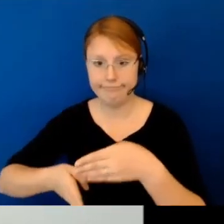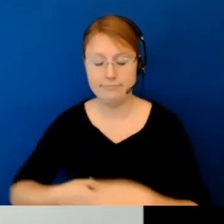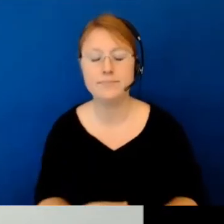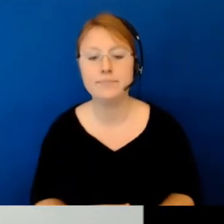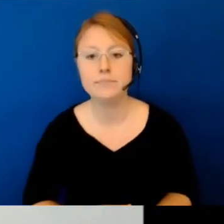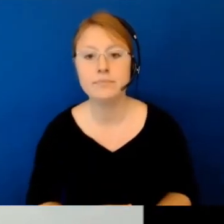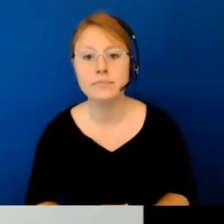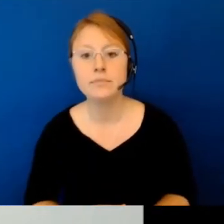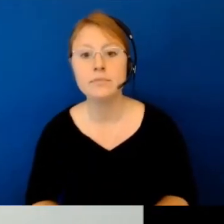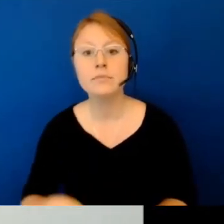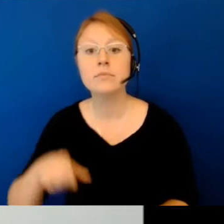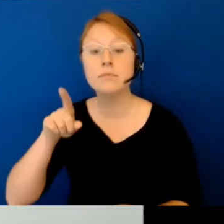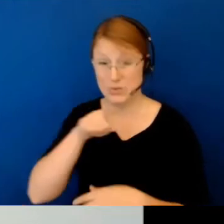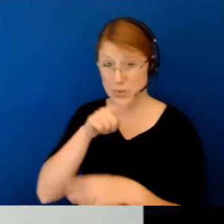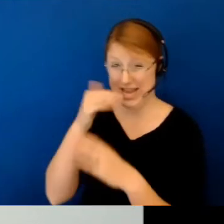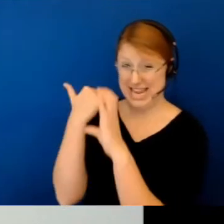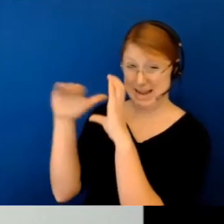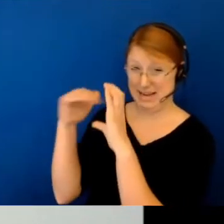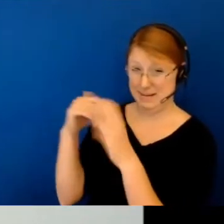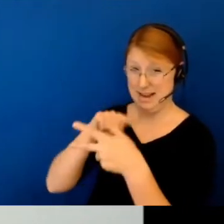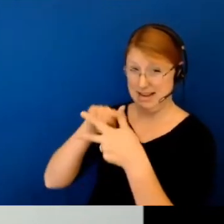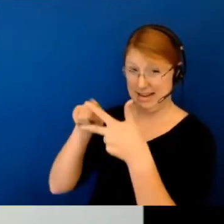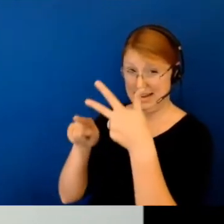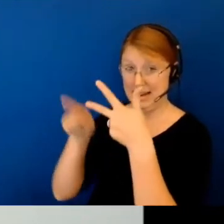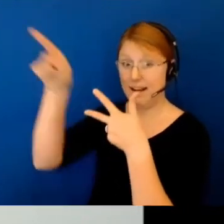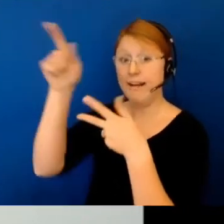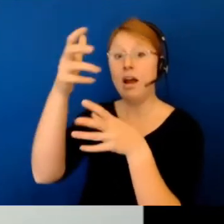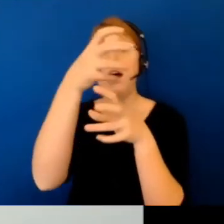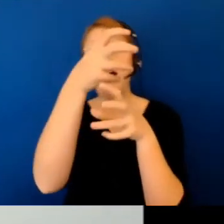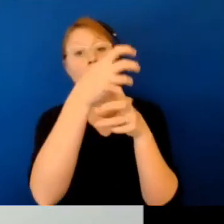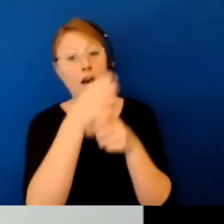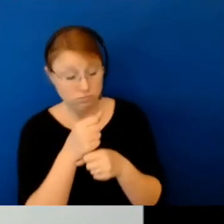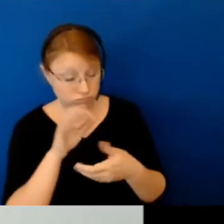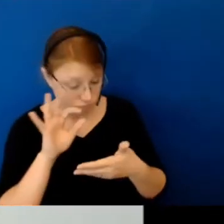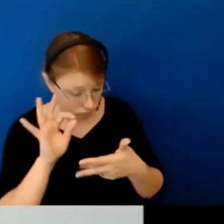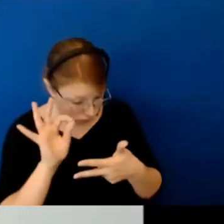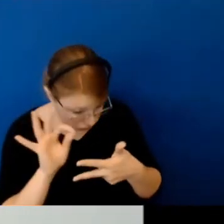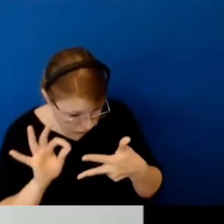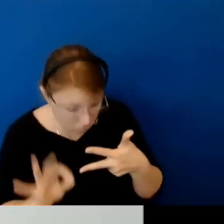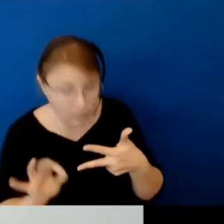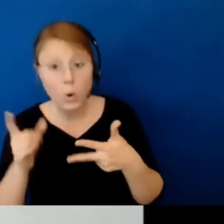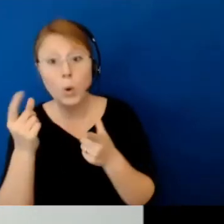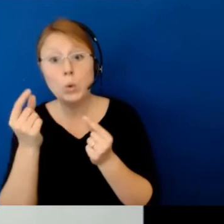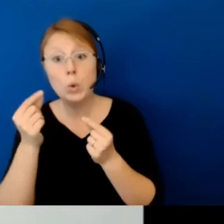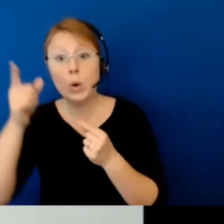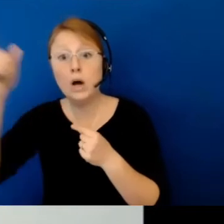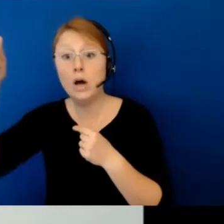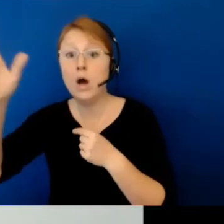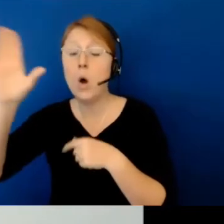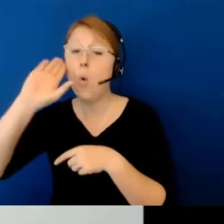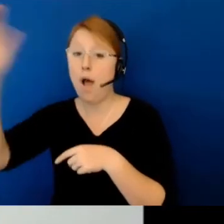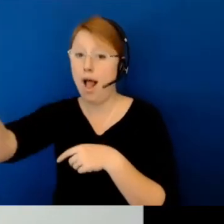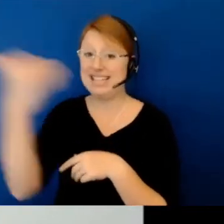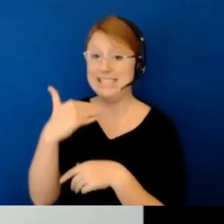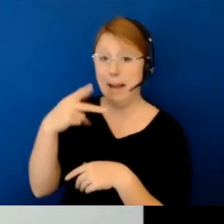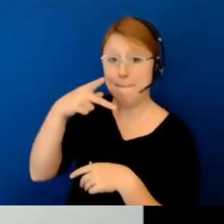Once the coordinator receives and verifies all of the information, the Secretary's office must provide you with an access